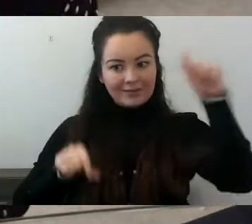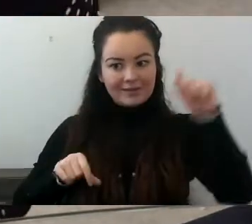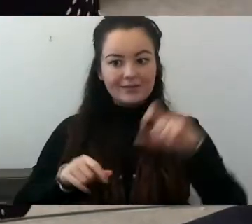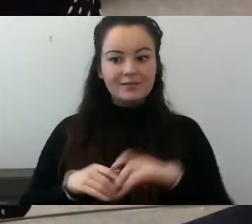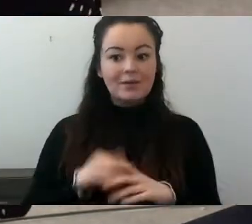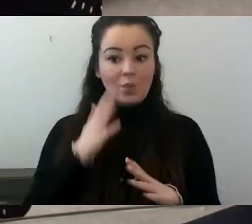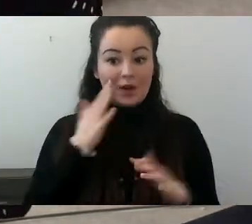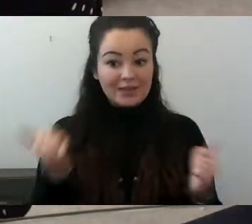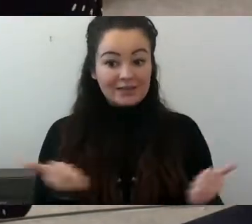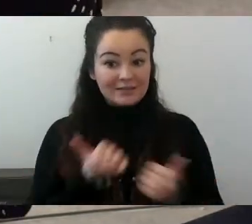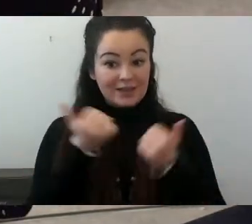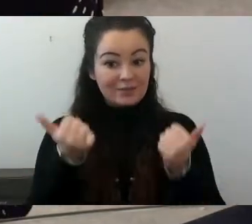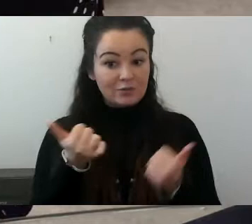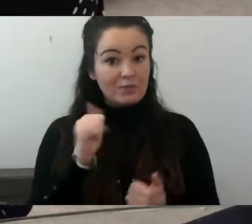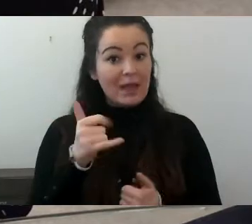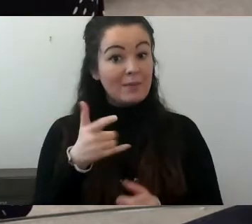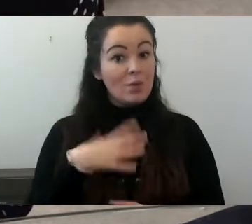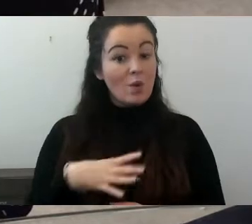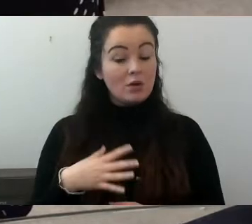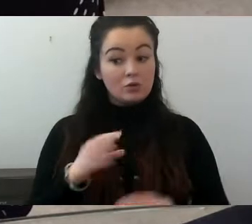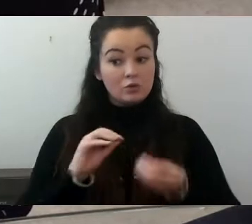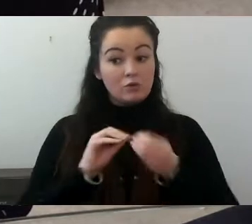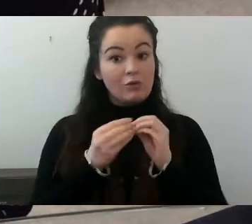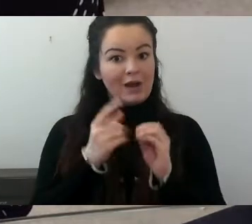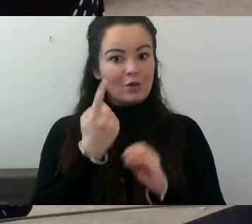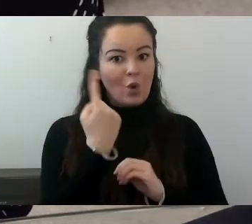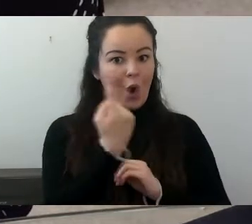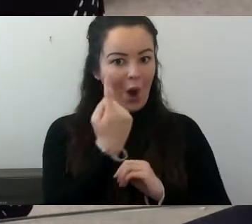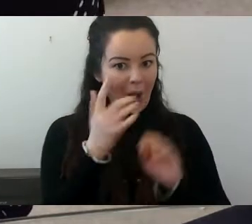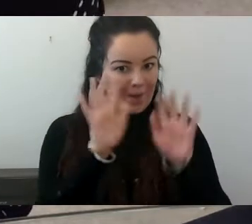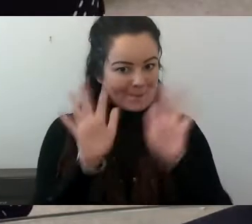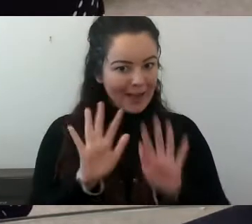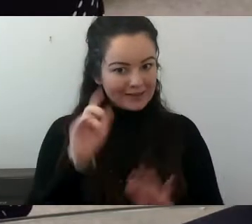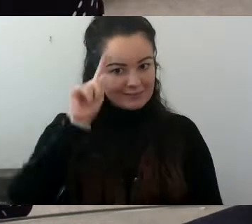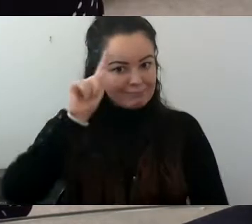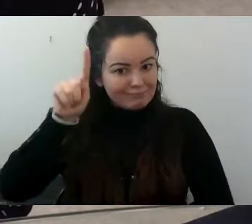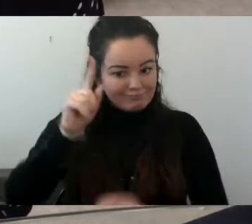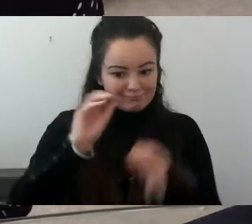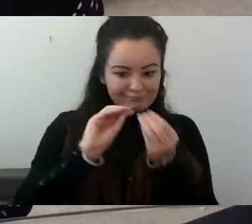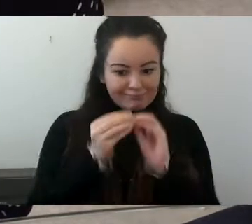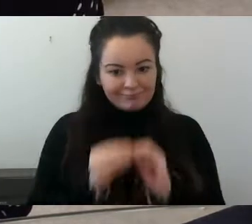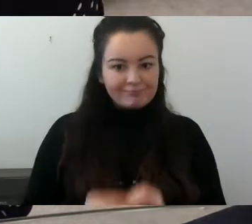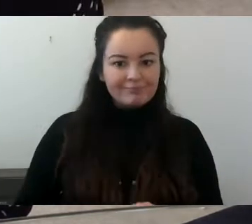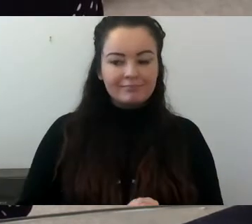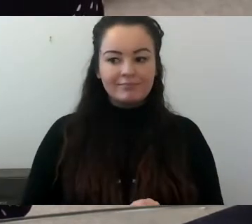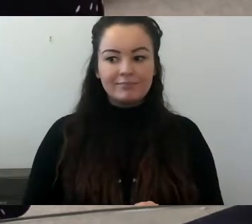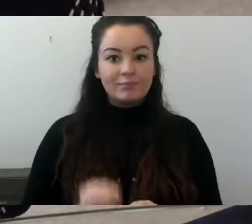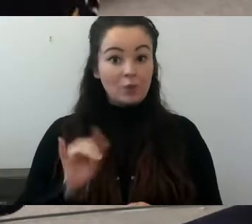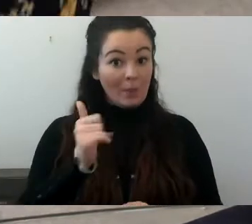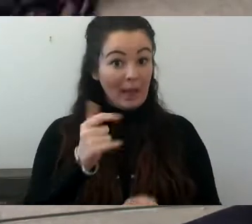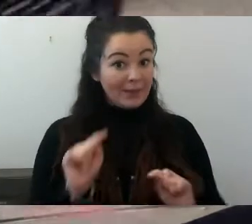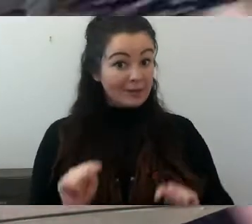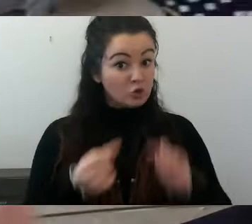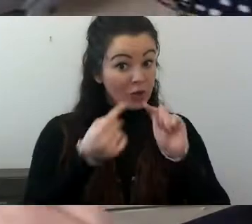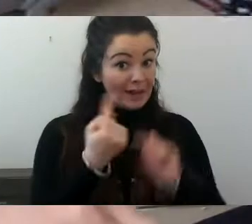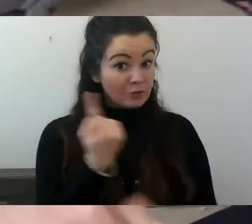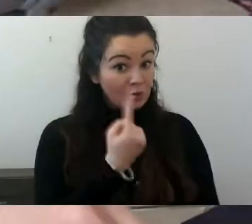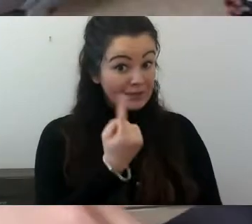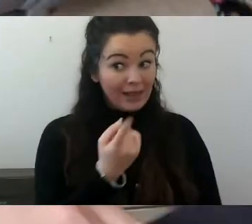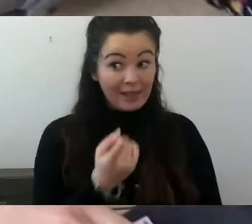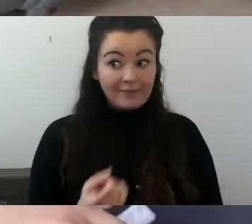lines. And when you've done this, you might want to go off and make some of your own patterns up yourself. Or if you want a